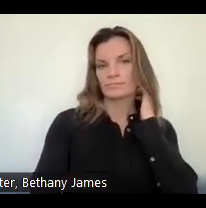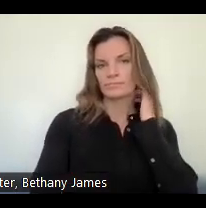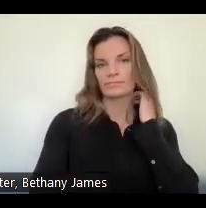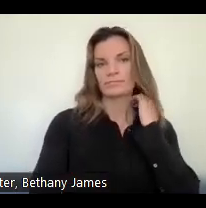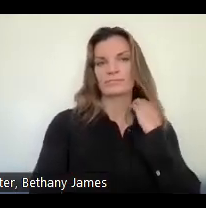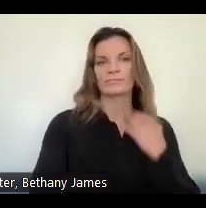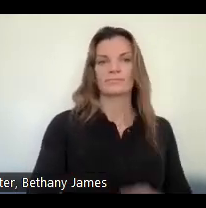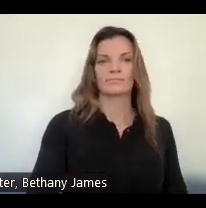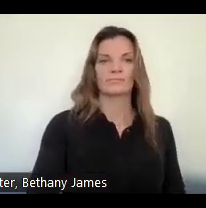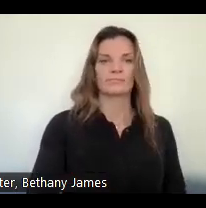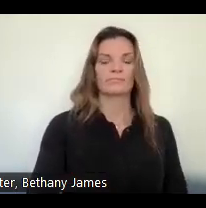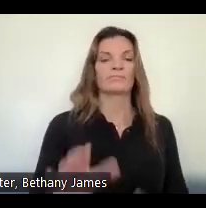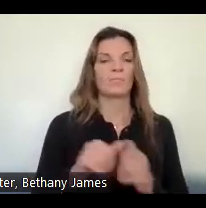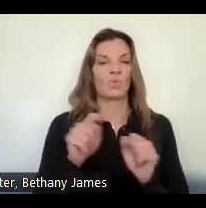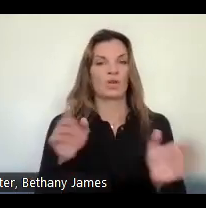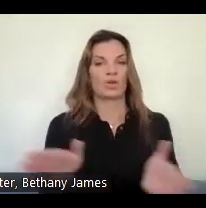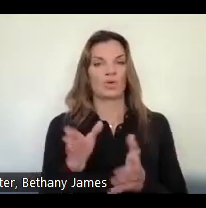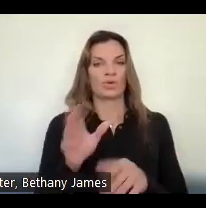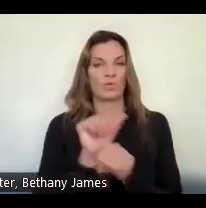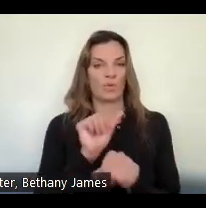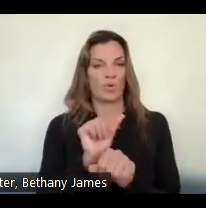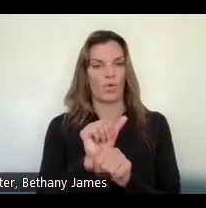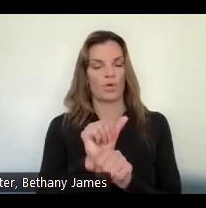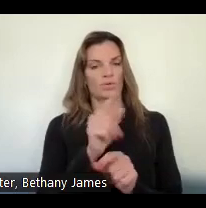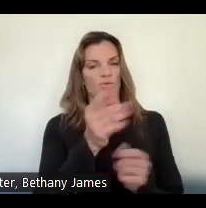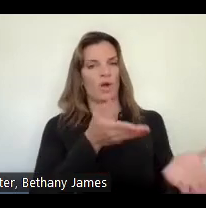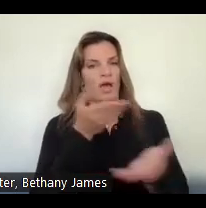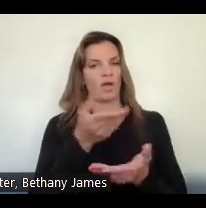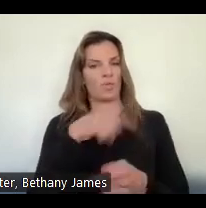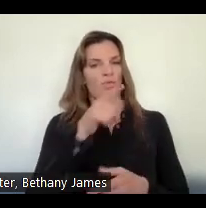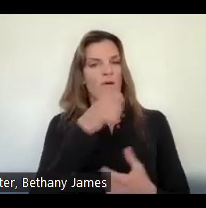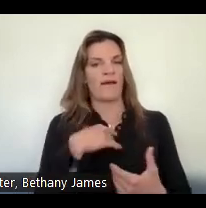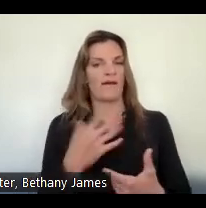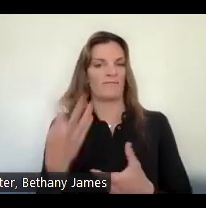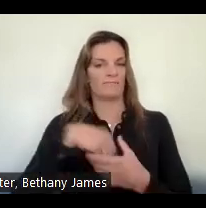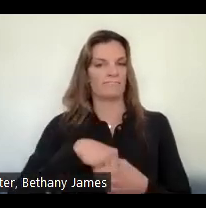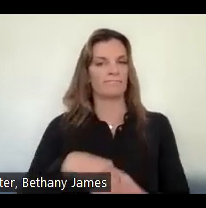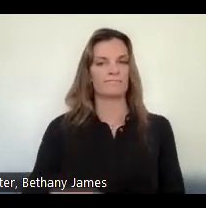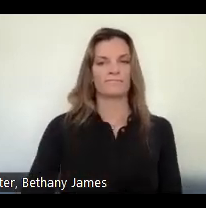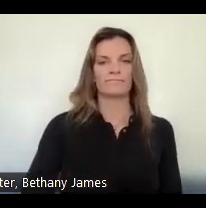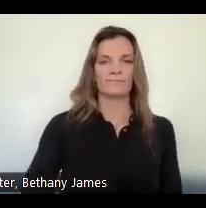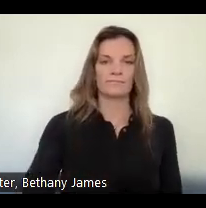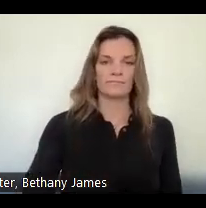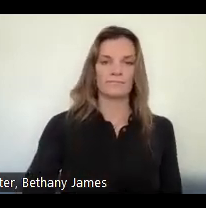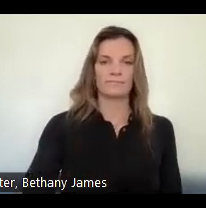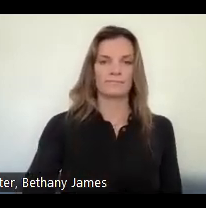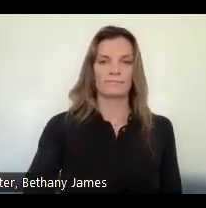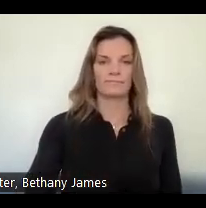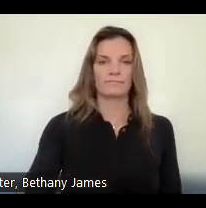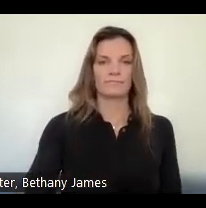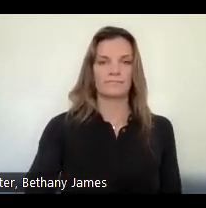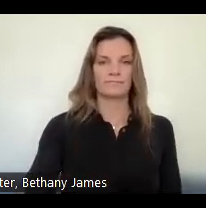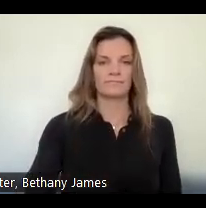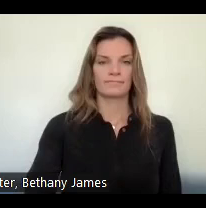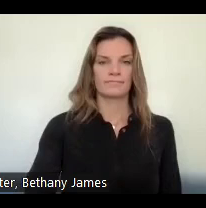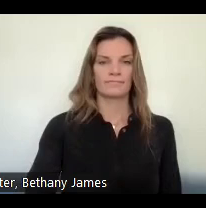more employers to hire individuals on the spectrum? Joanna or Jamie, would you all be able to speak to this?